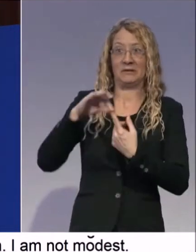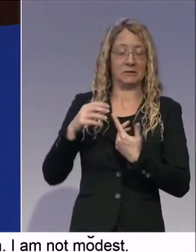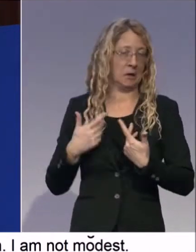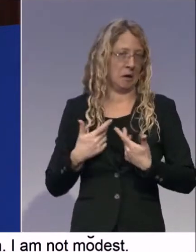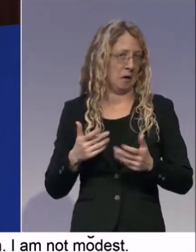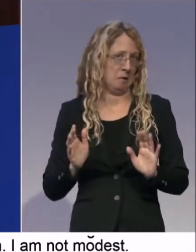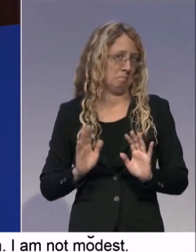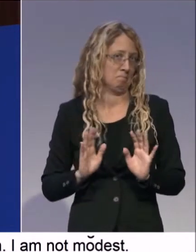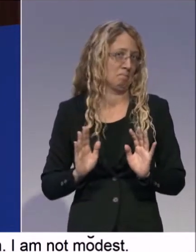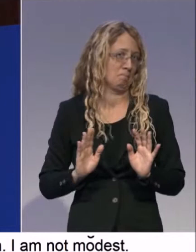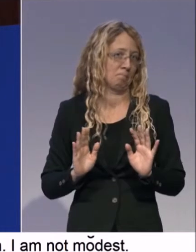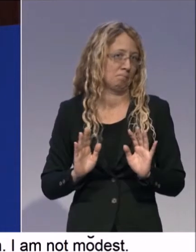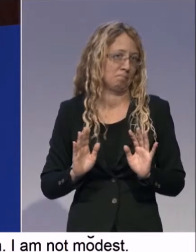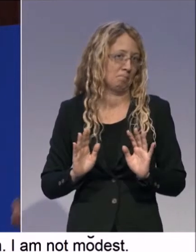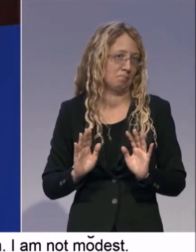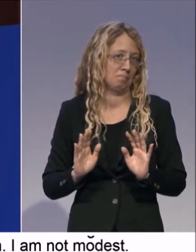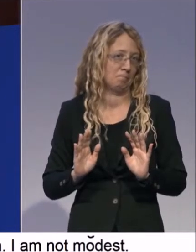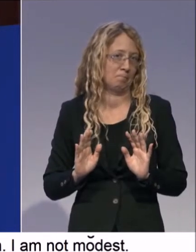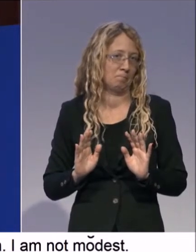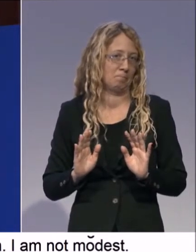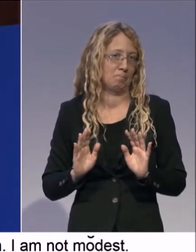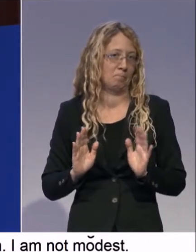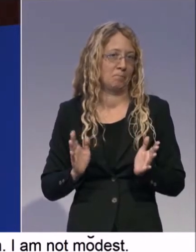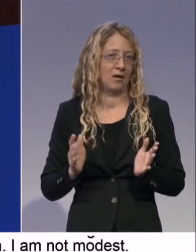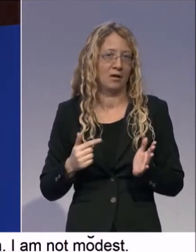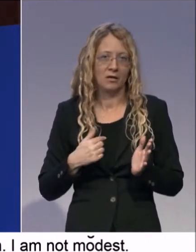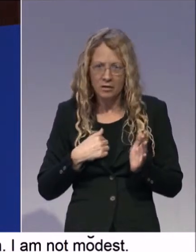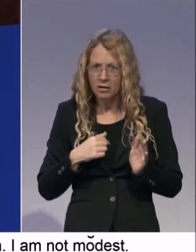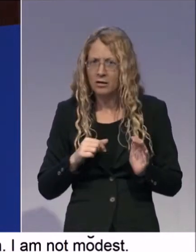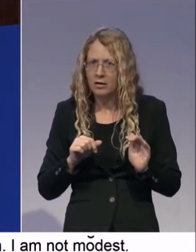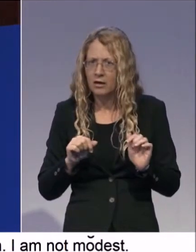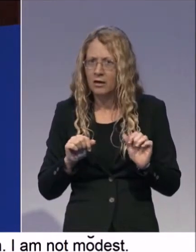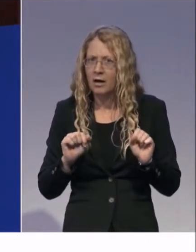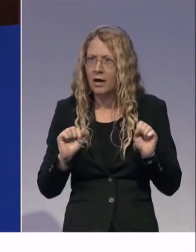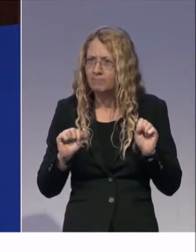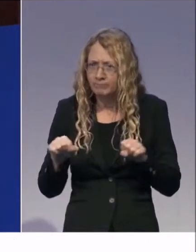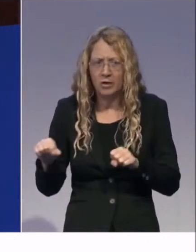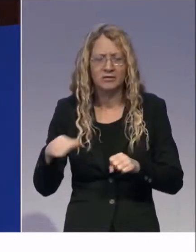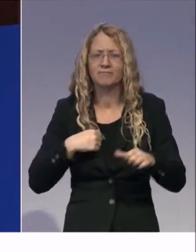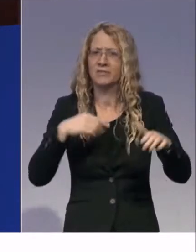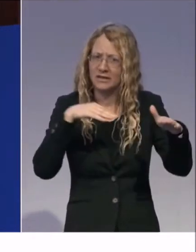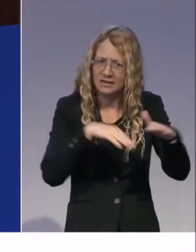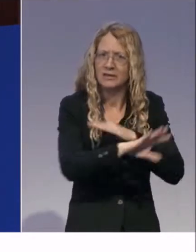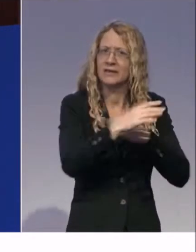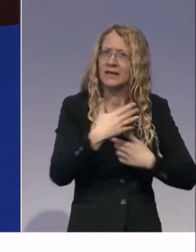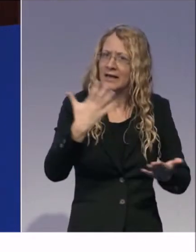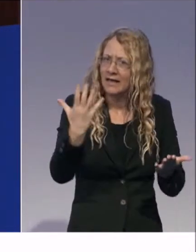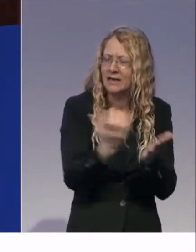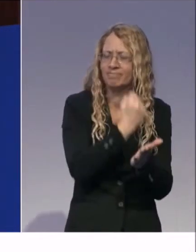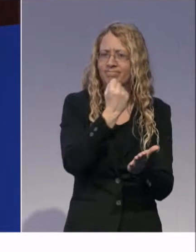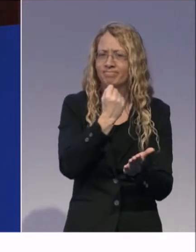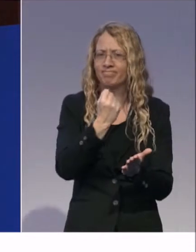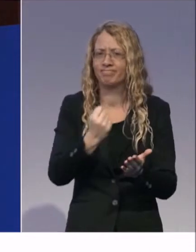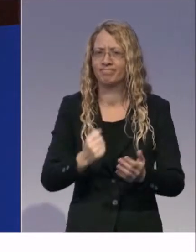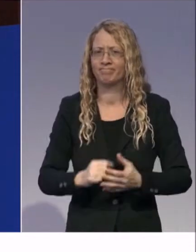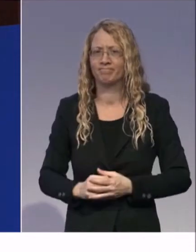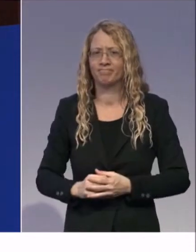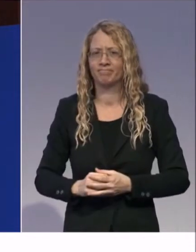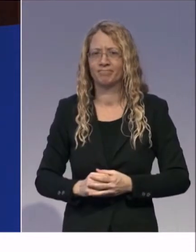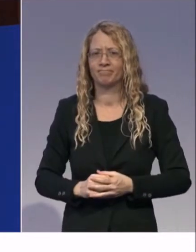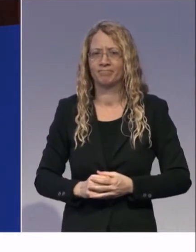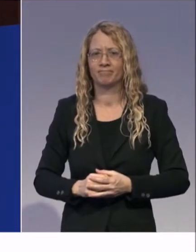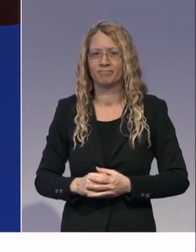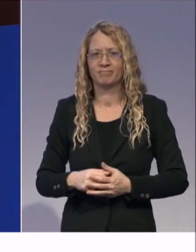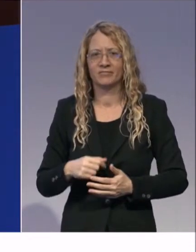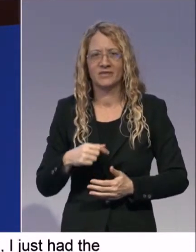the opportunity, and if my success have any meaning at all, it should